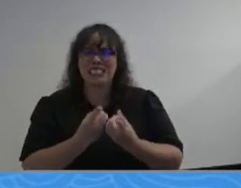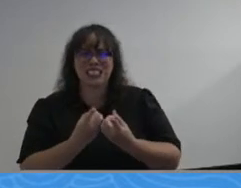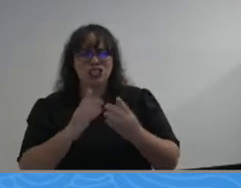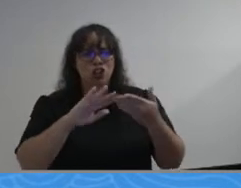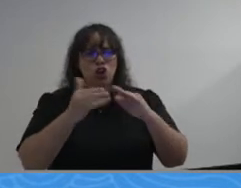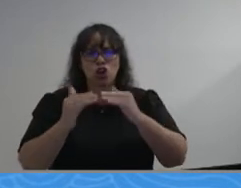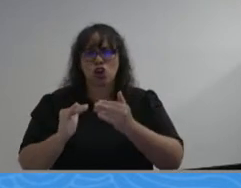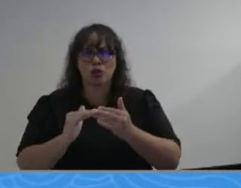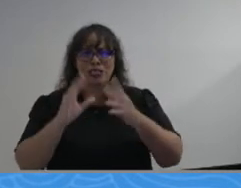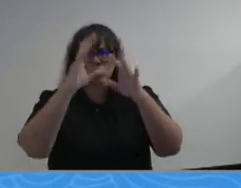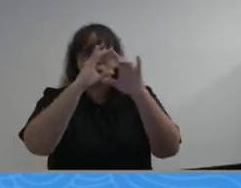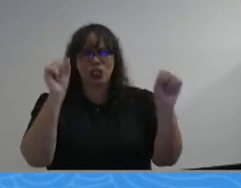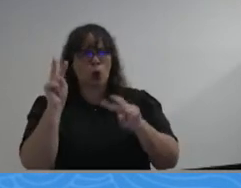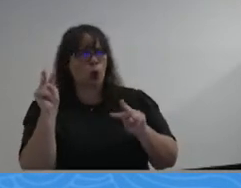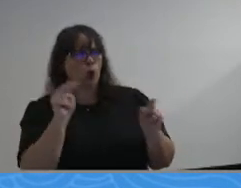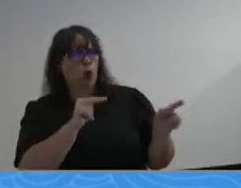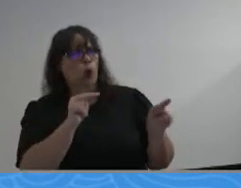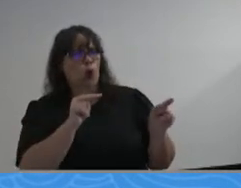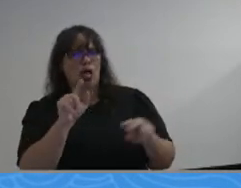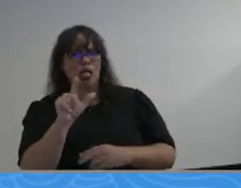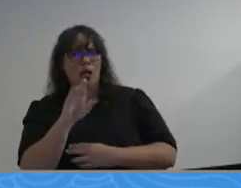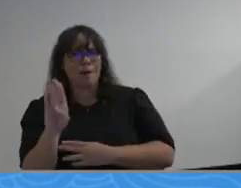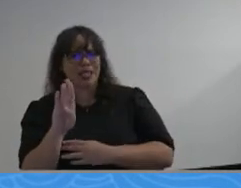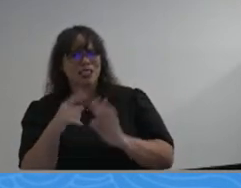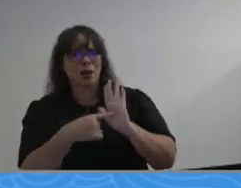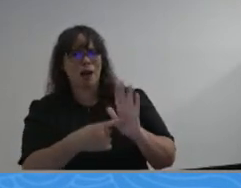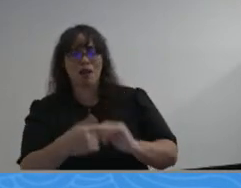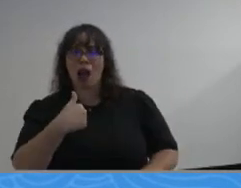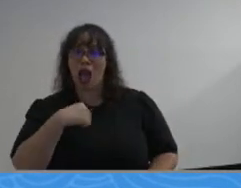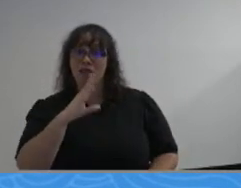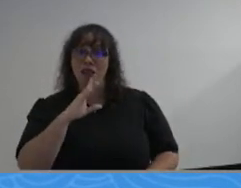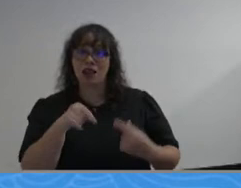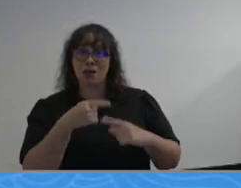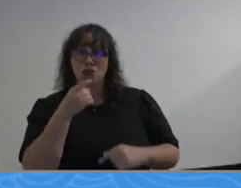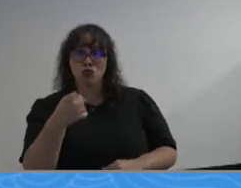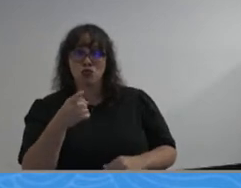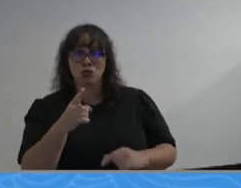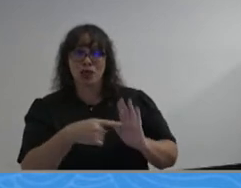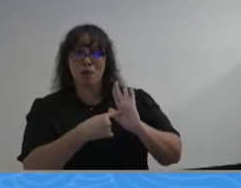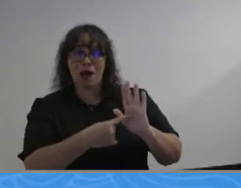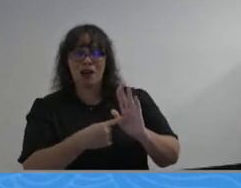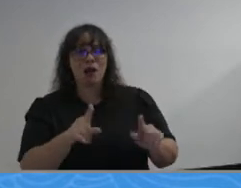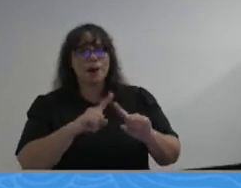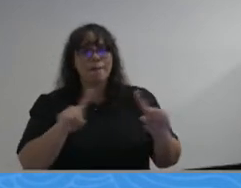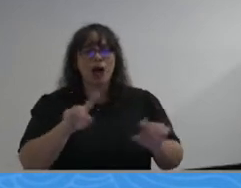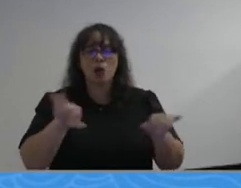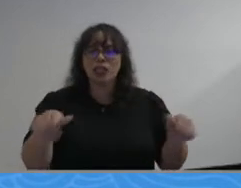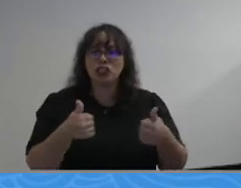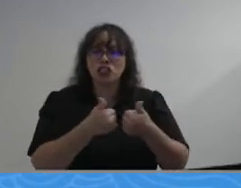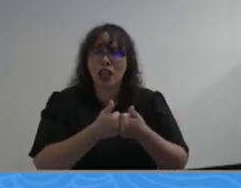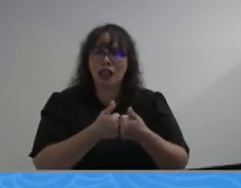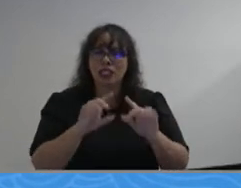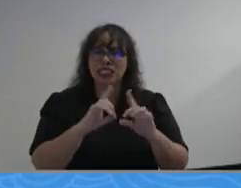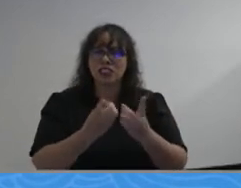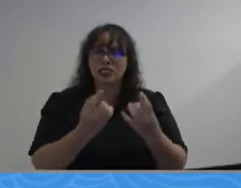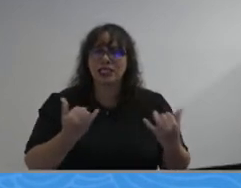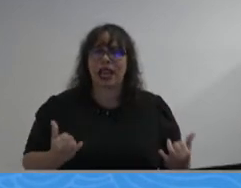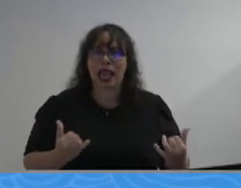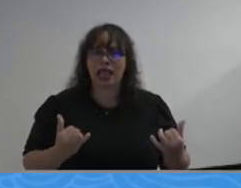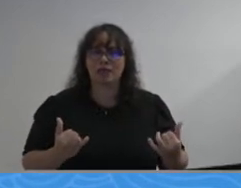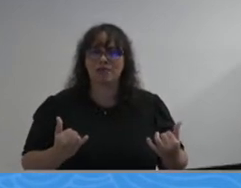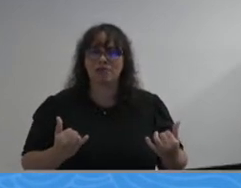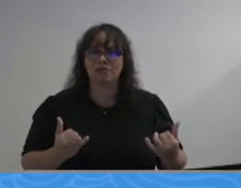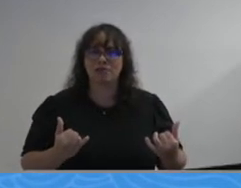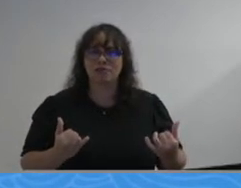superintendents have looked at you as a model. I've spoken you up as a model. But I want to challenge you today. I want to challenge you to go from good